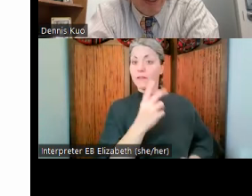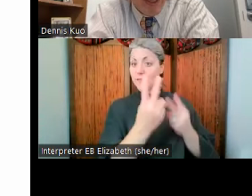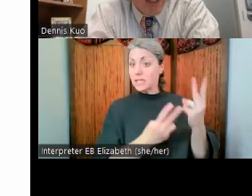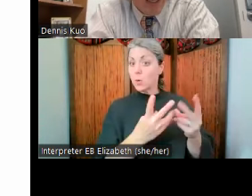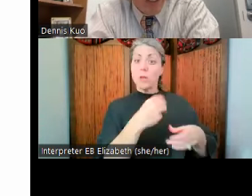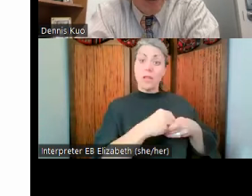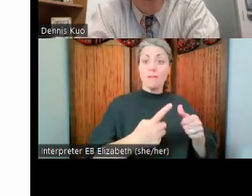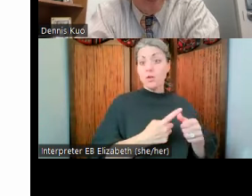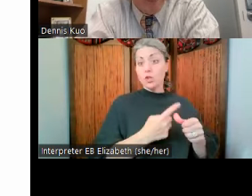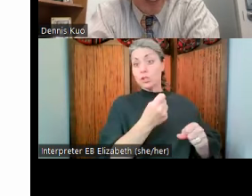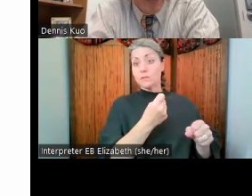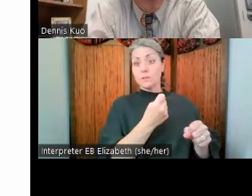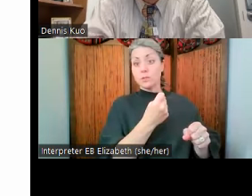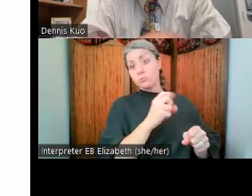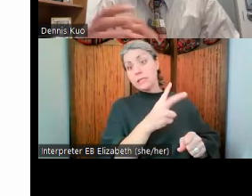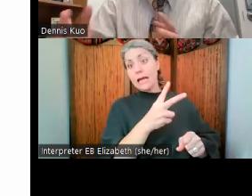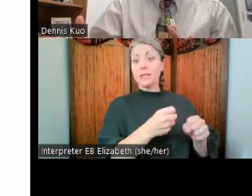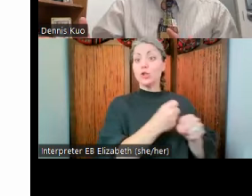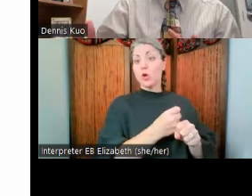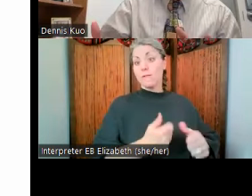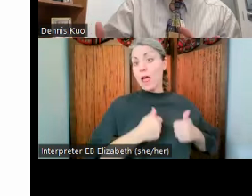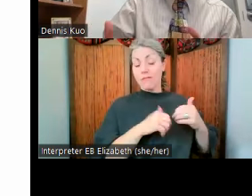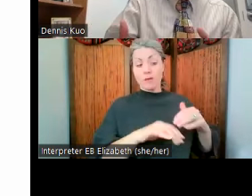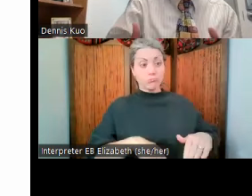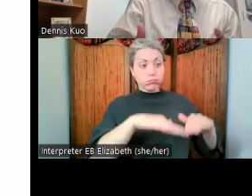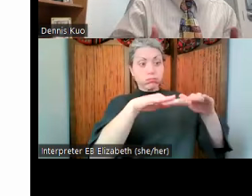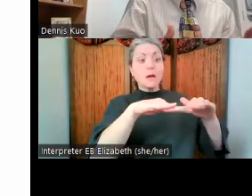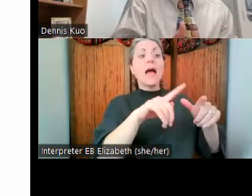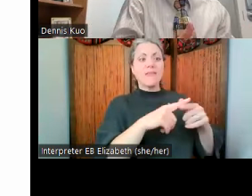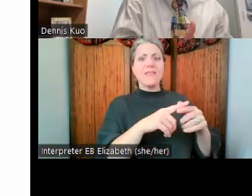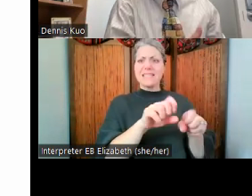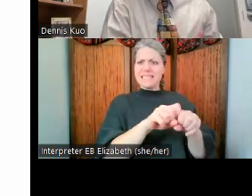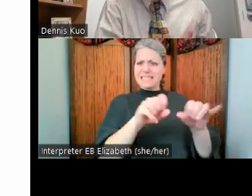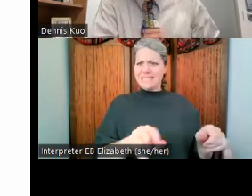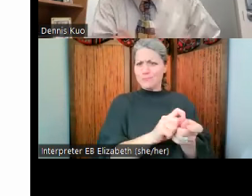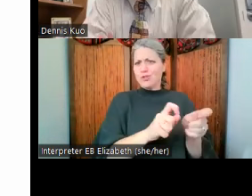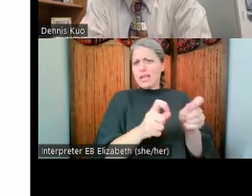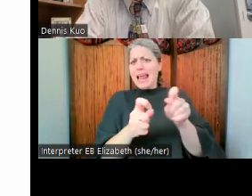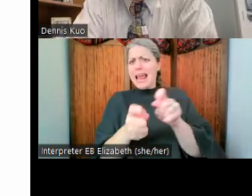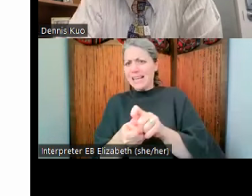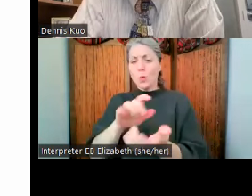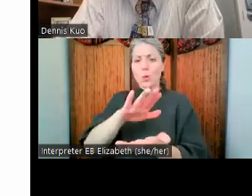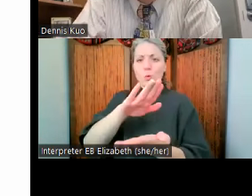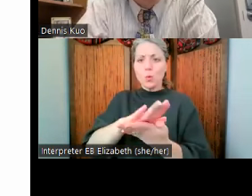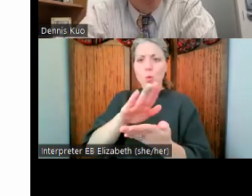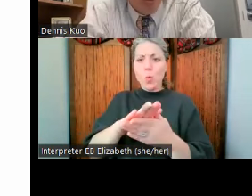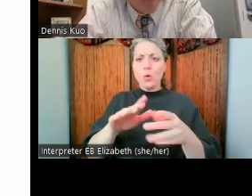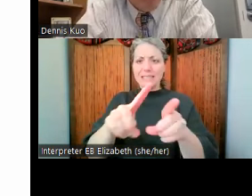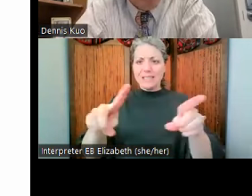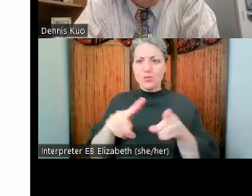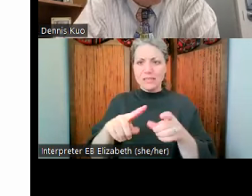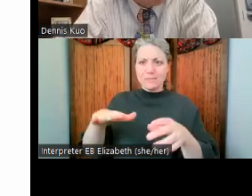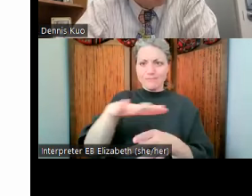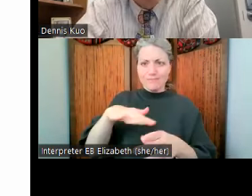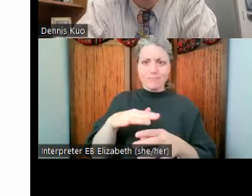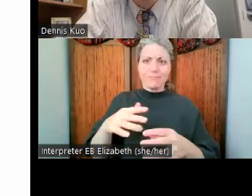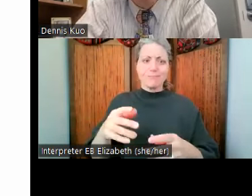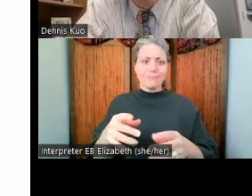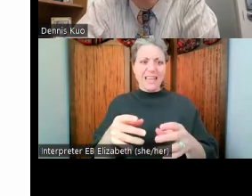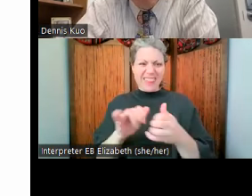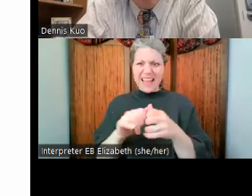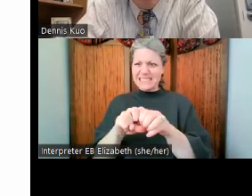life. And then as the system transitions over to the school setting, the treatment begins to